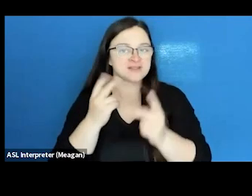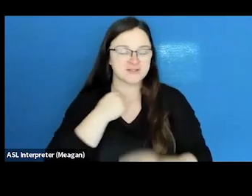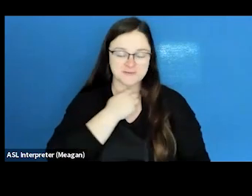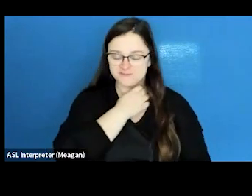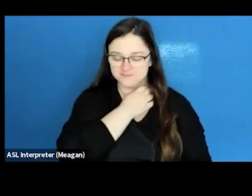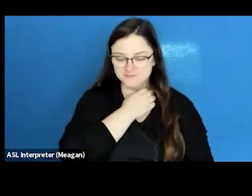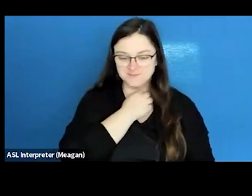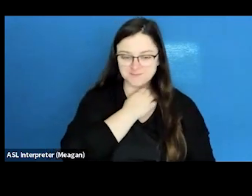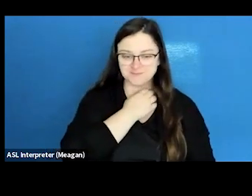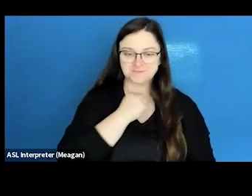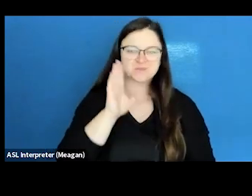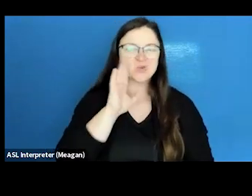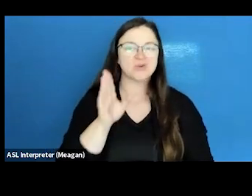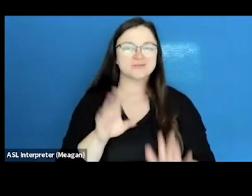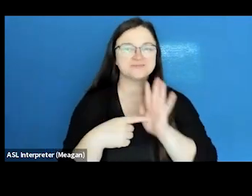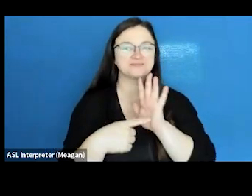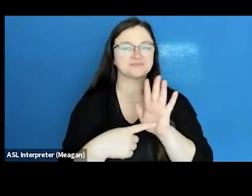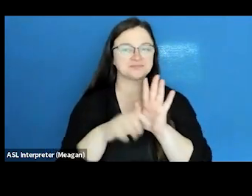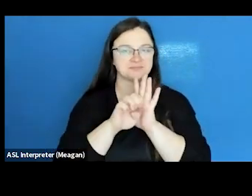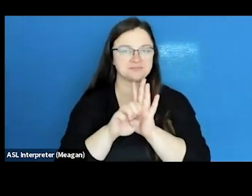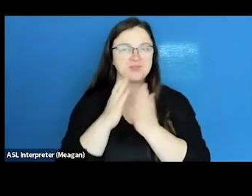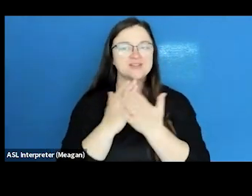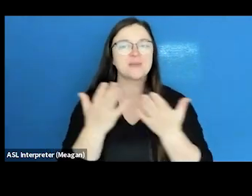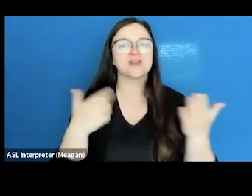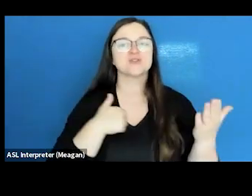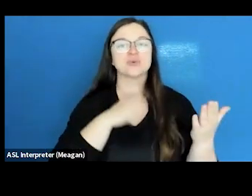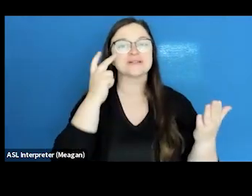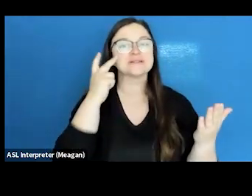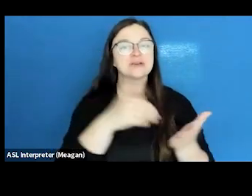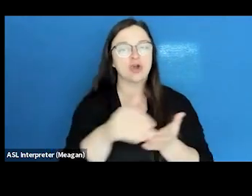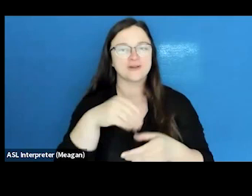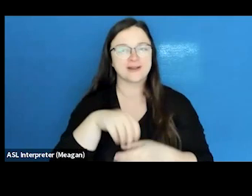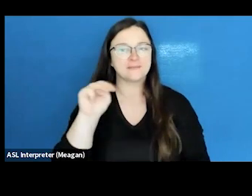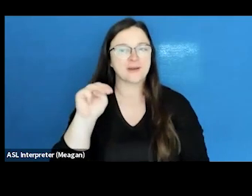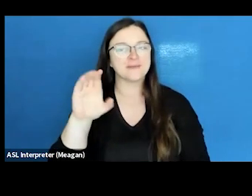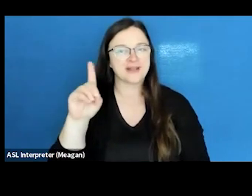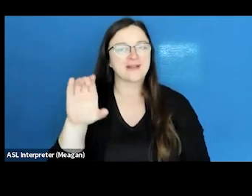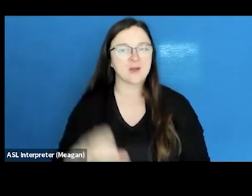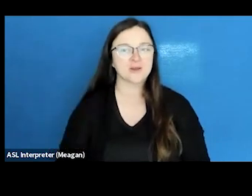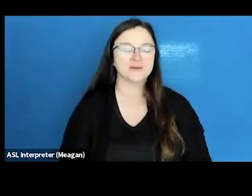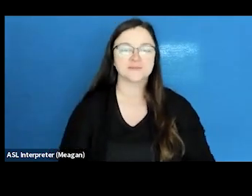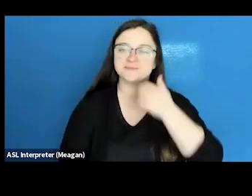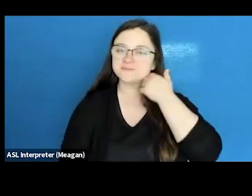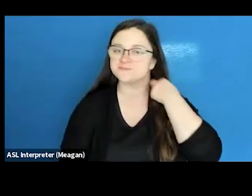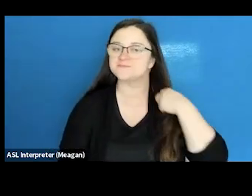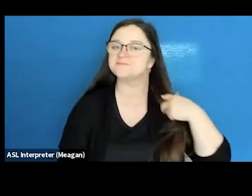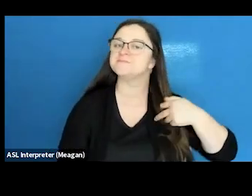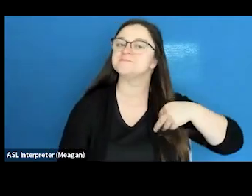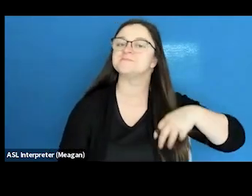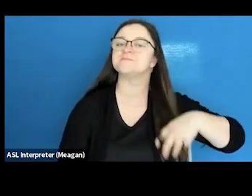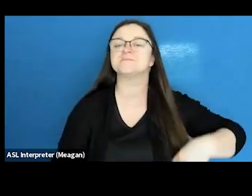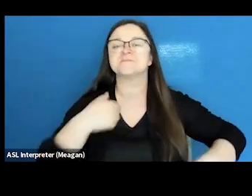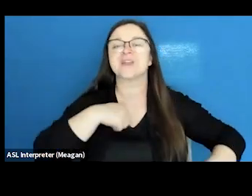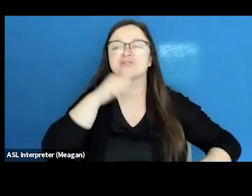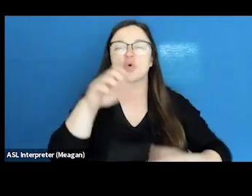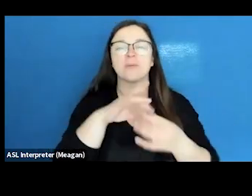of an example of some of the things we see here in Miami-Dade County. So I don't mention participants by name,